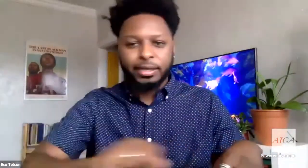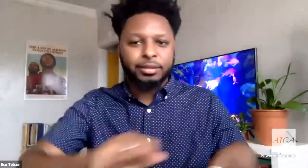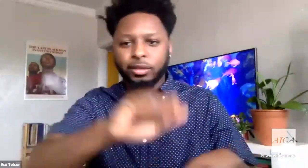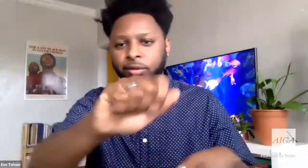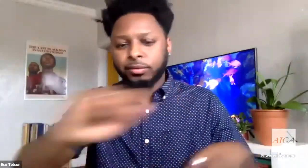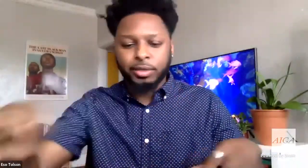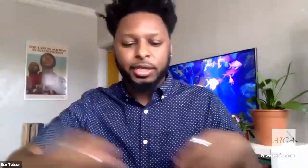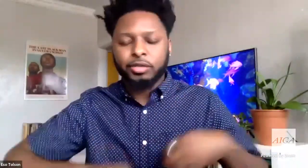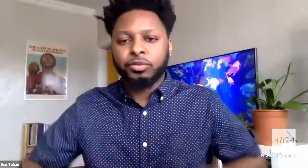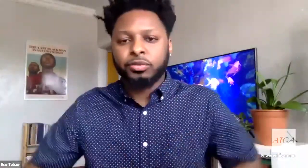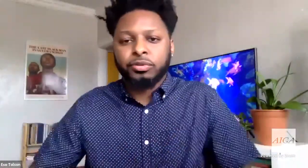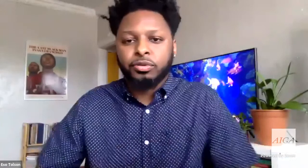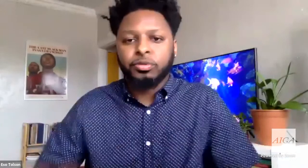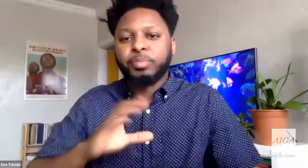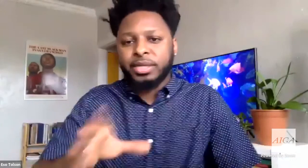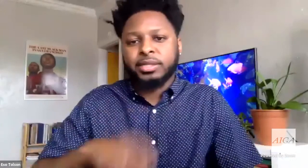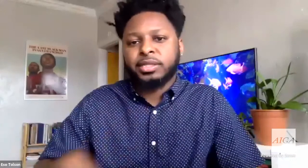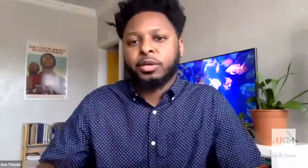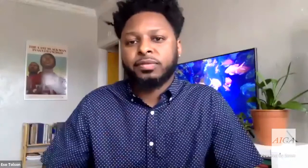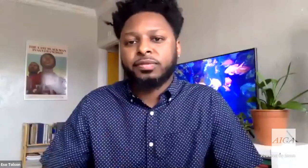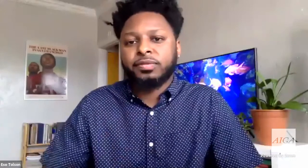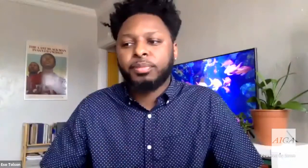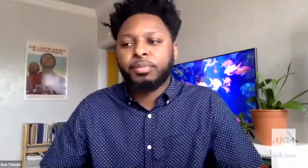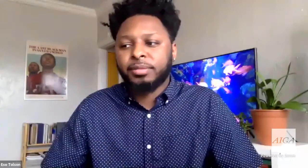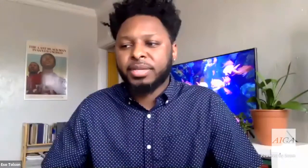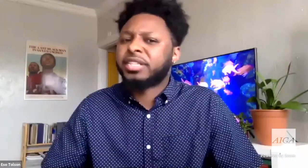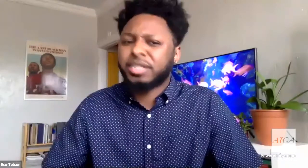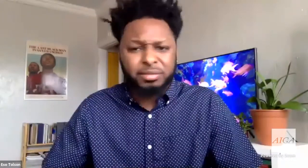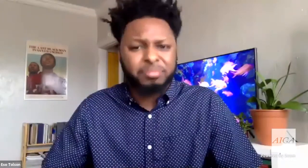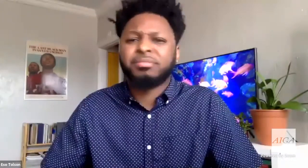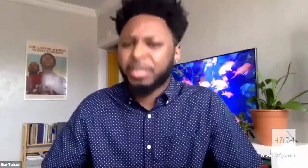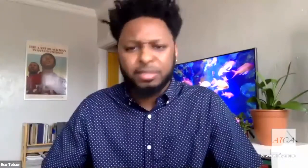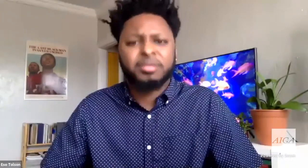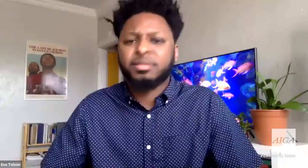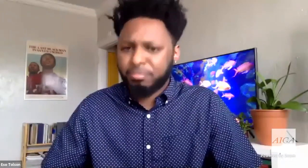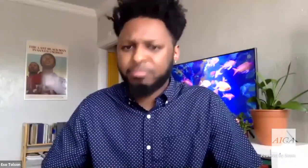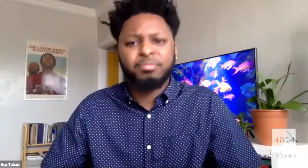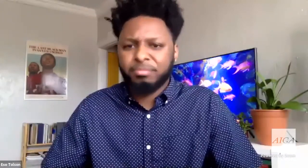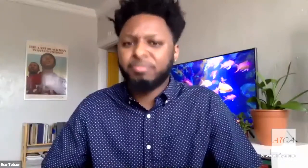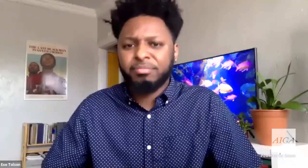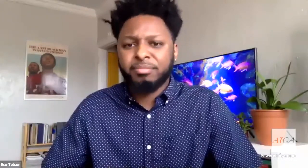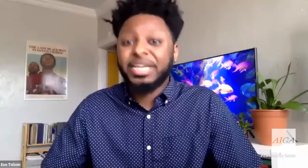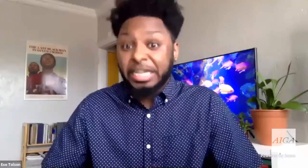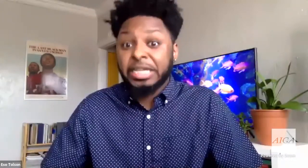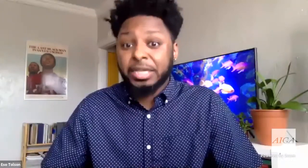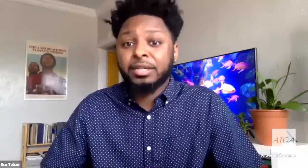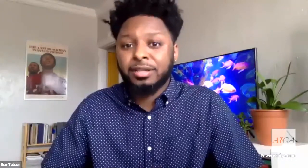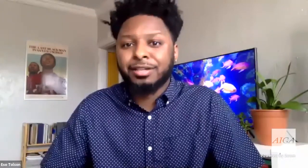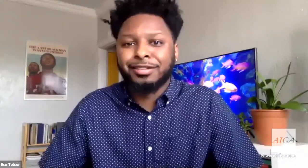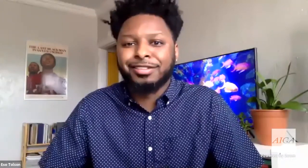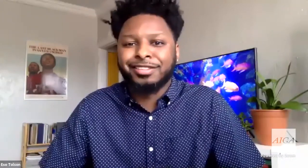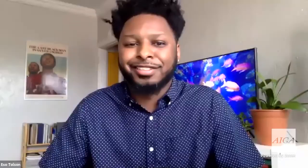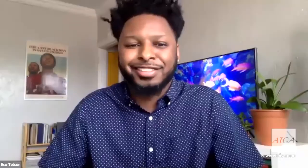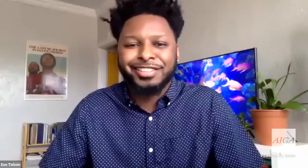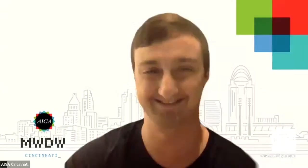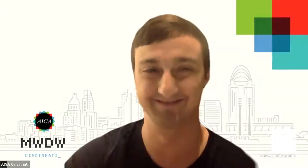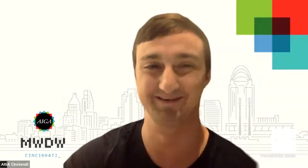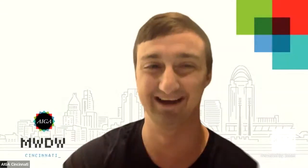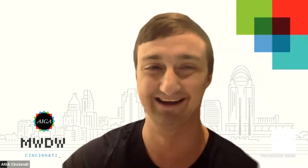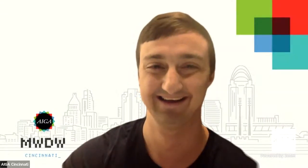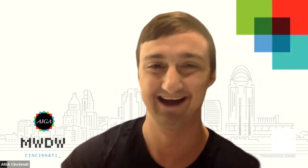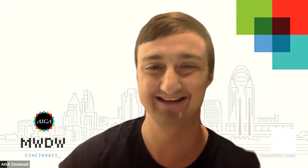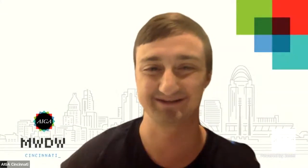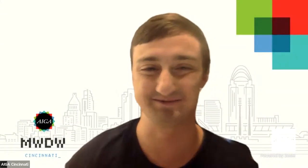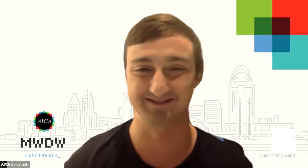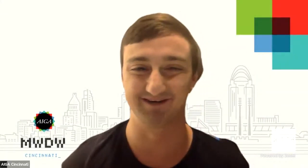and do the piece itself. But sketching is key. Awesome.